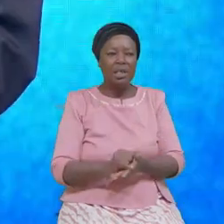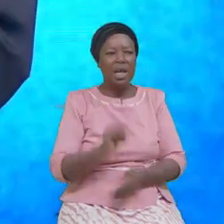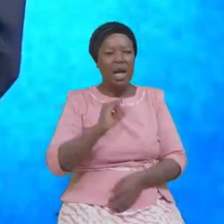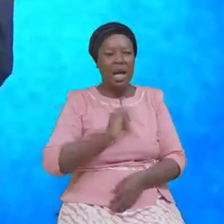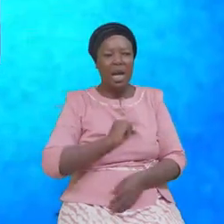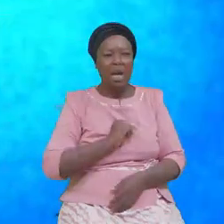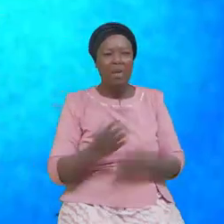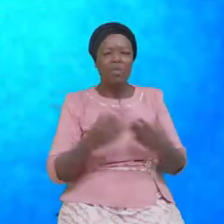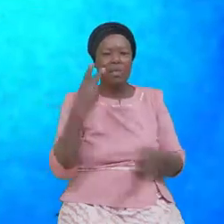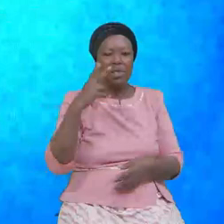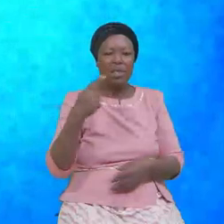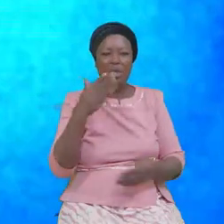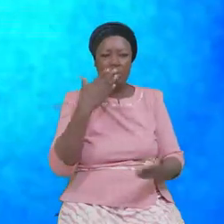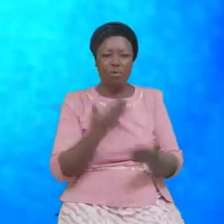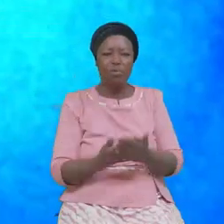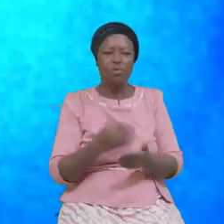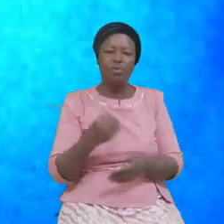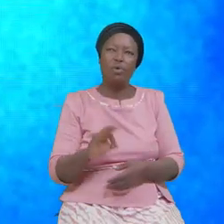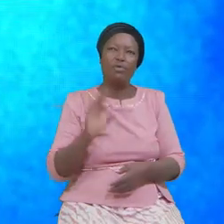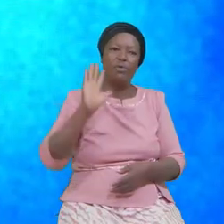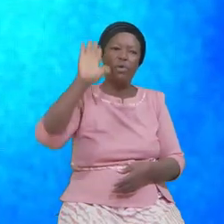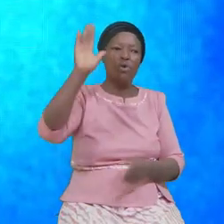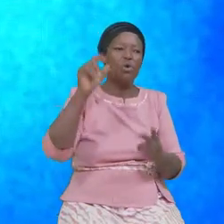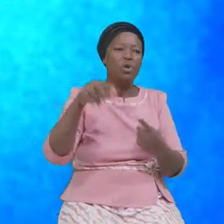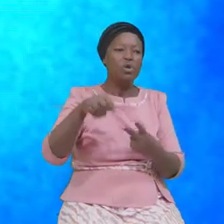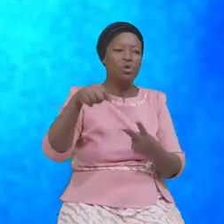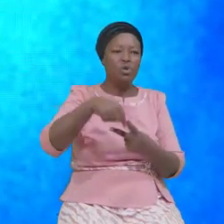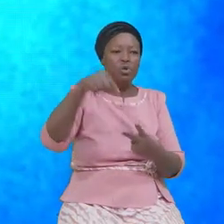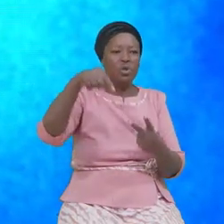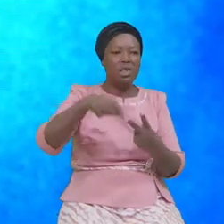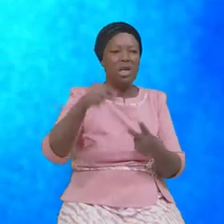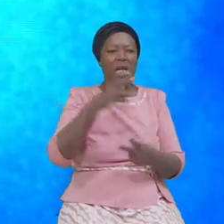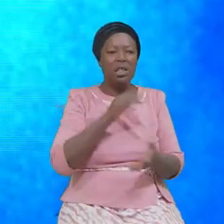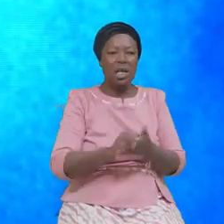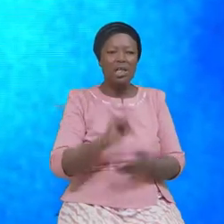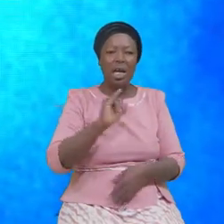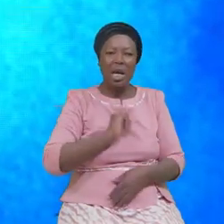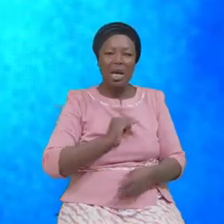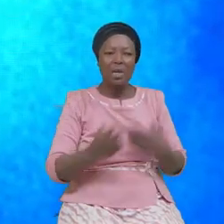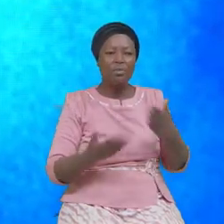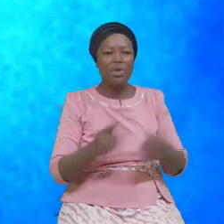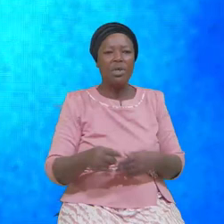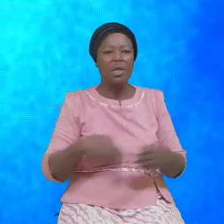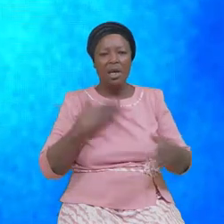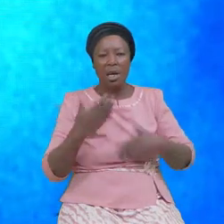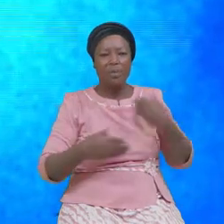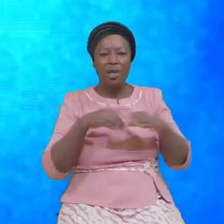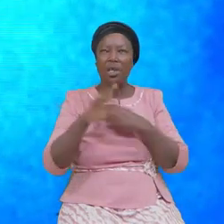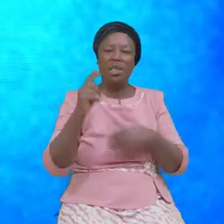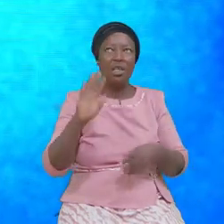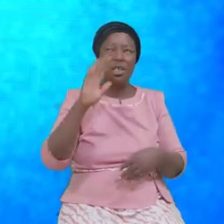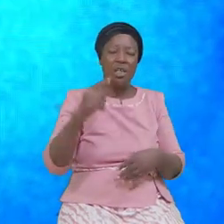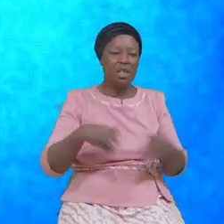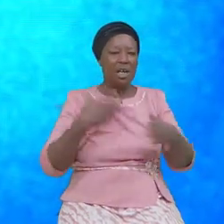the good of thy choosing, that I may rejoice in the gladness of